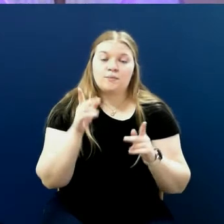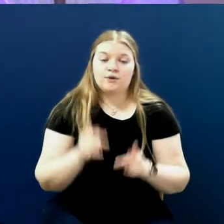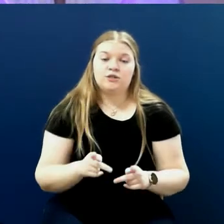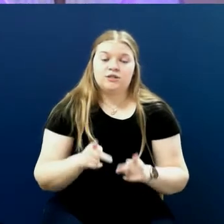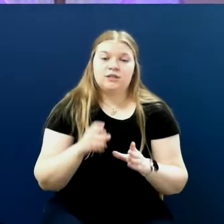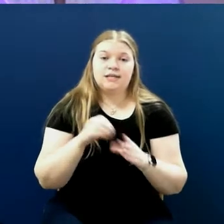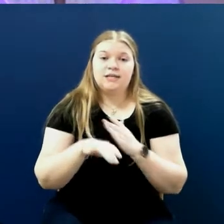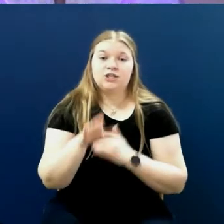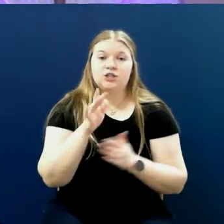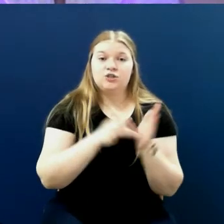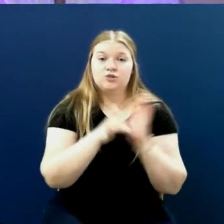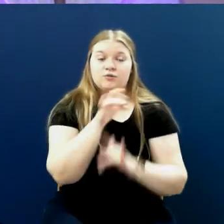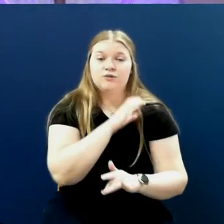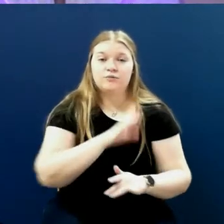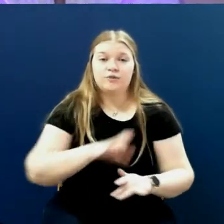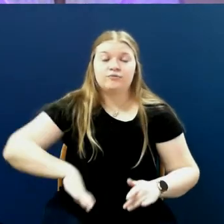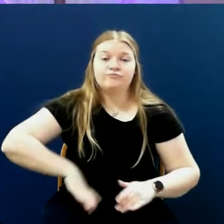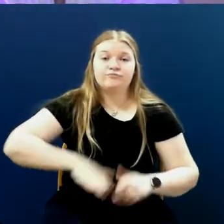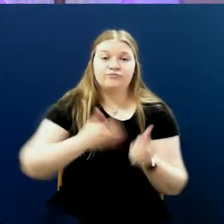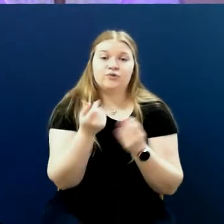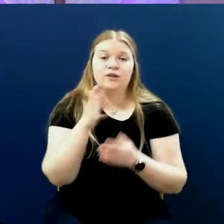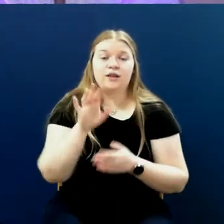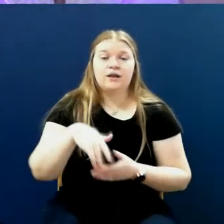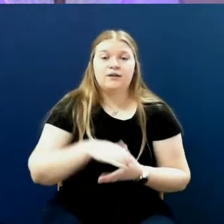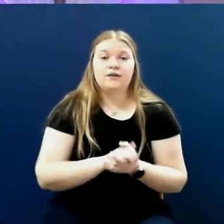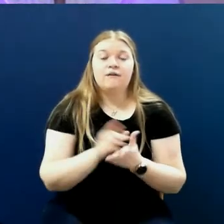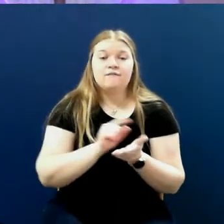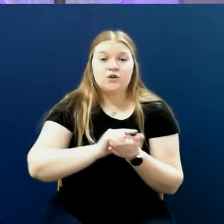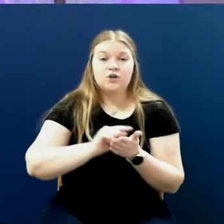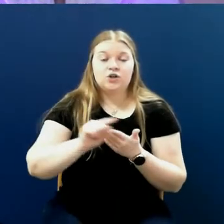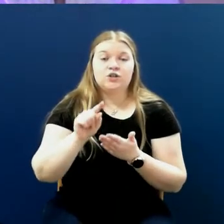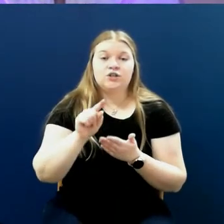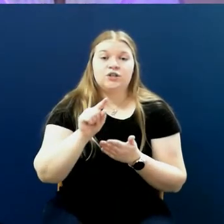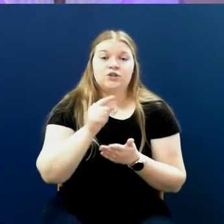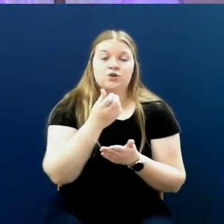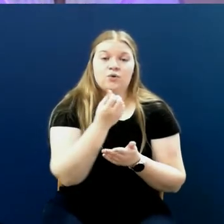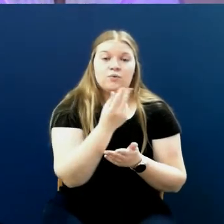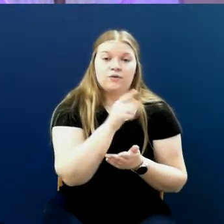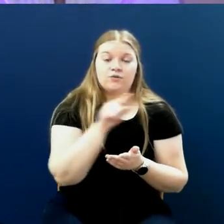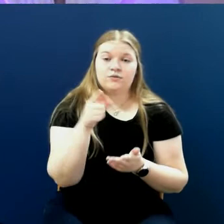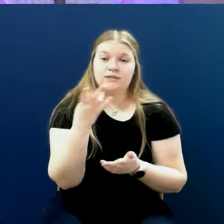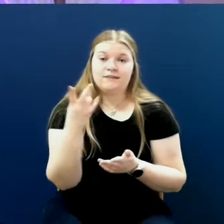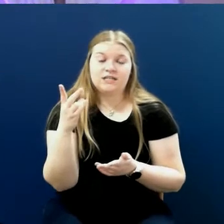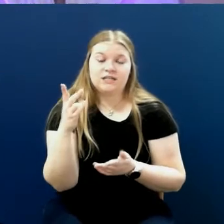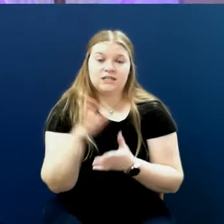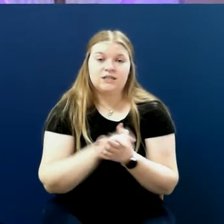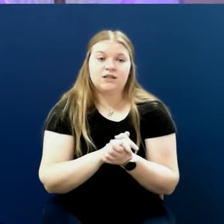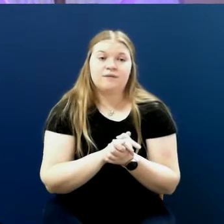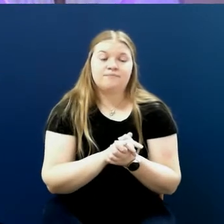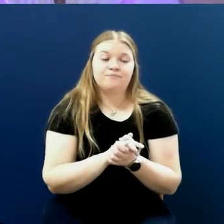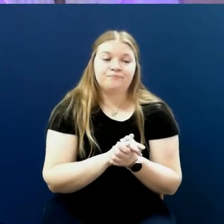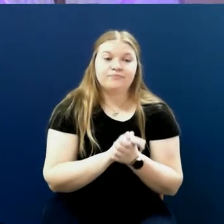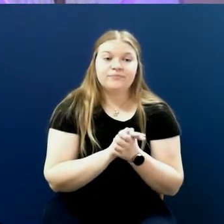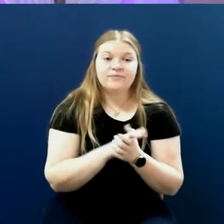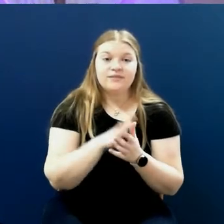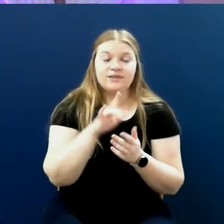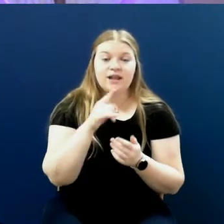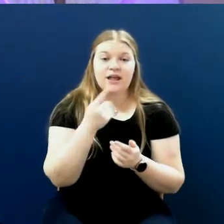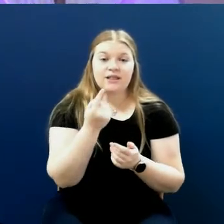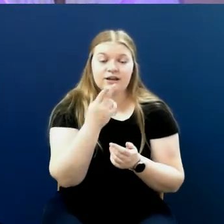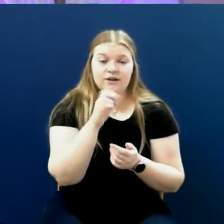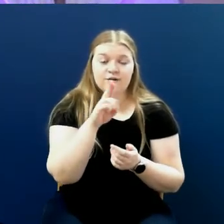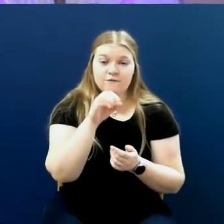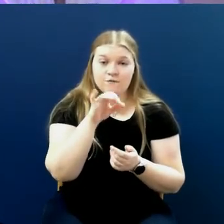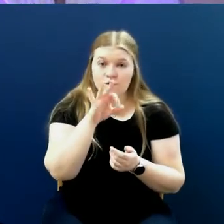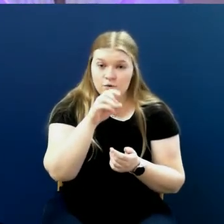Christ, you're called to walk in that. Let's look at verses 12 through 17. Therefore, because you